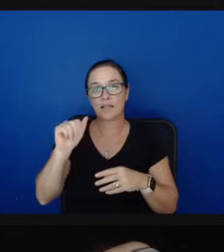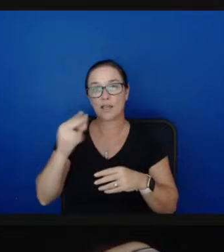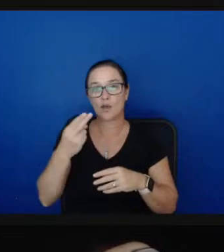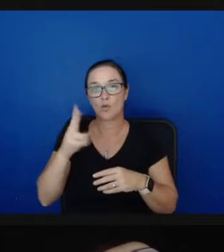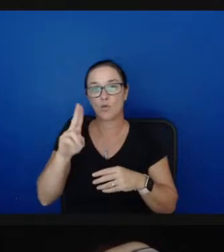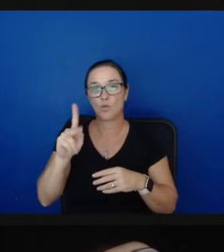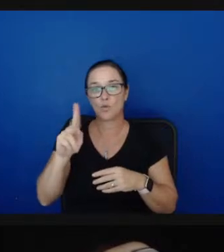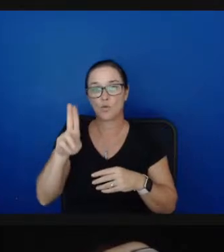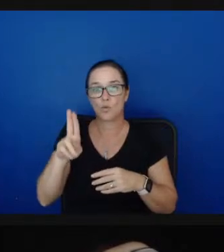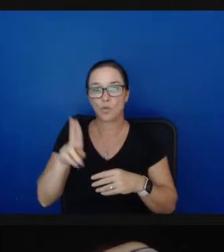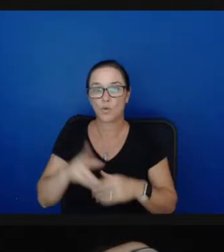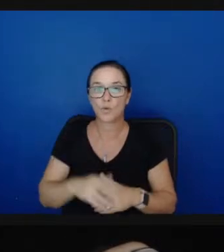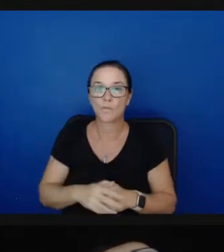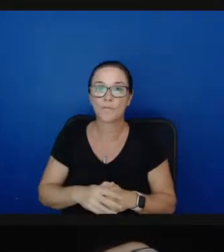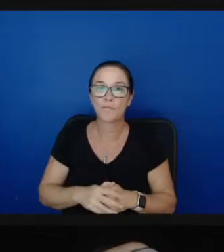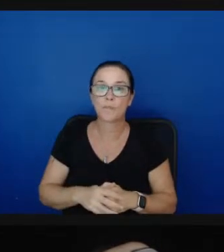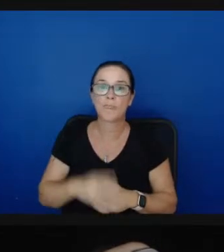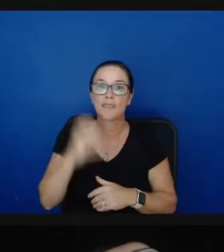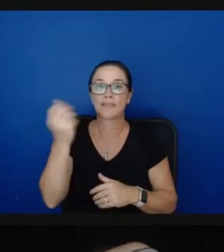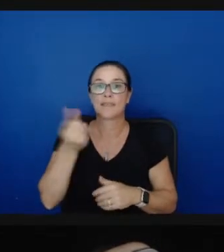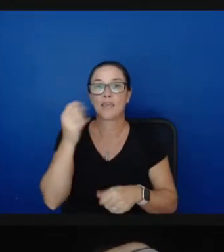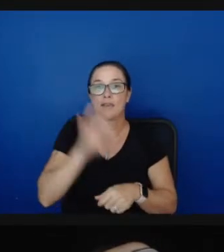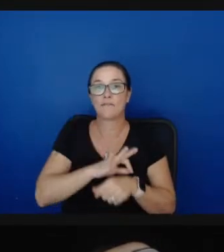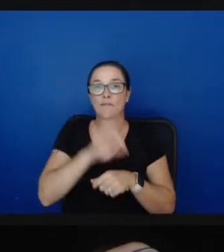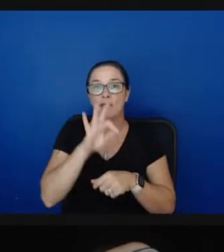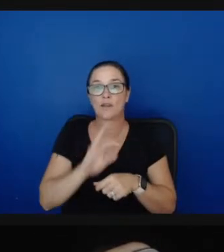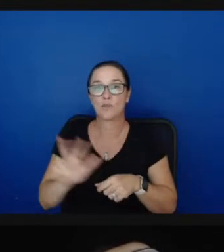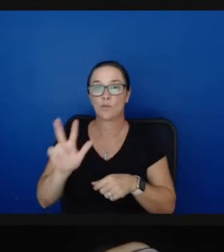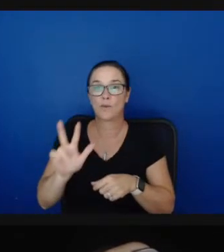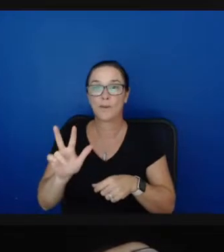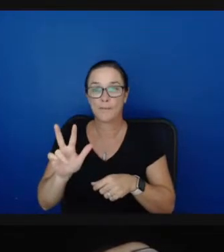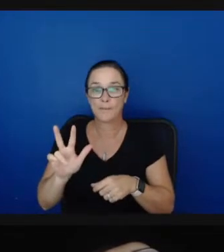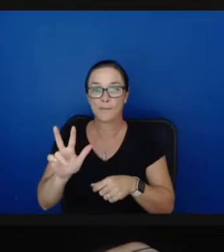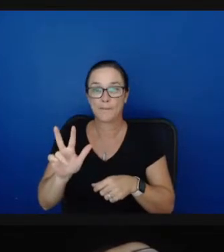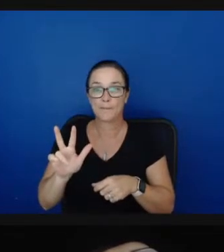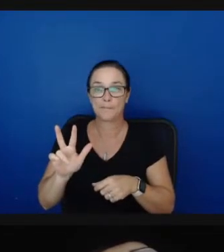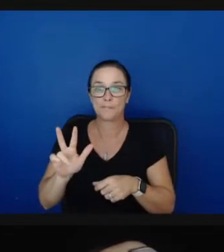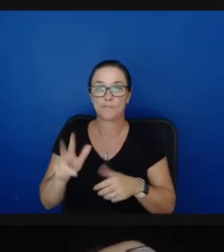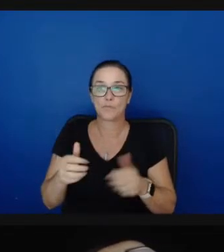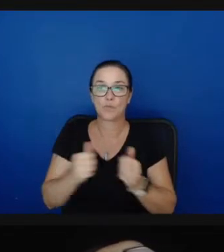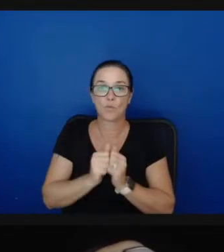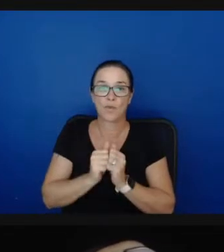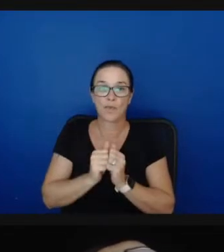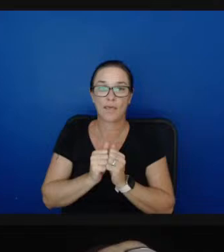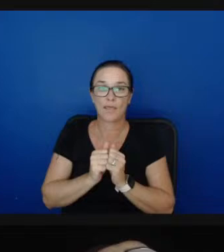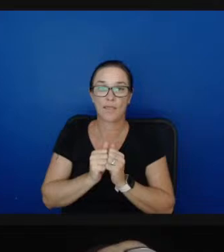2nd, Saturday, 9 a.m. to 3 p.m. with